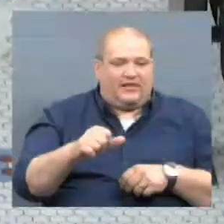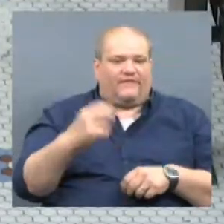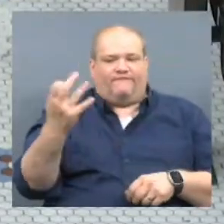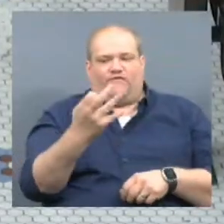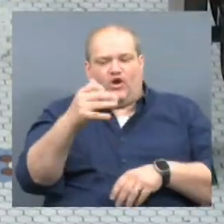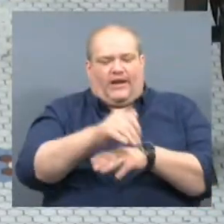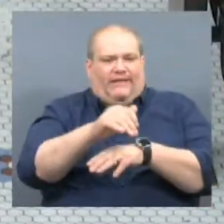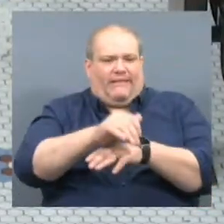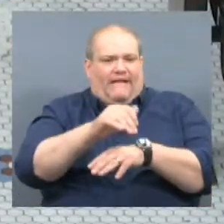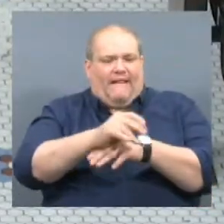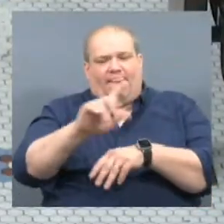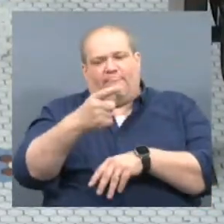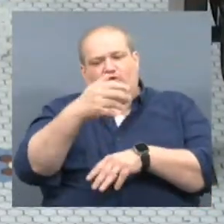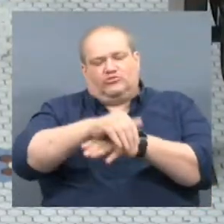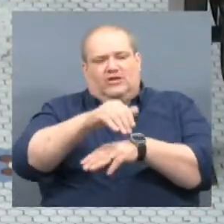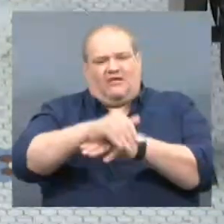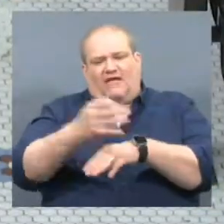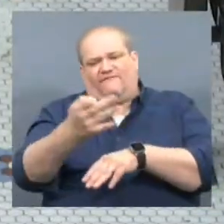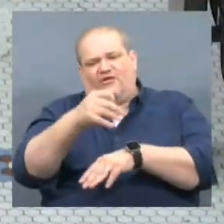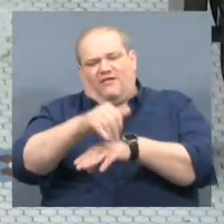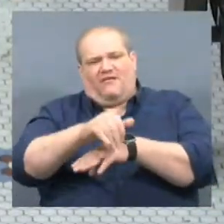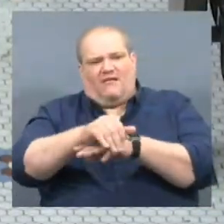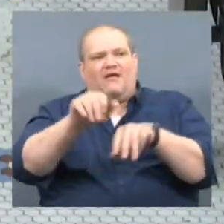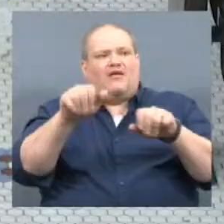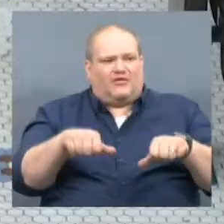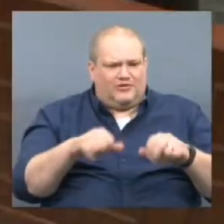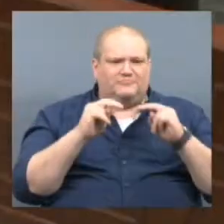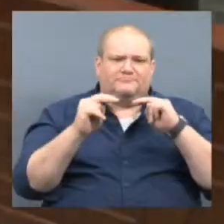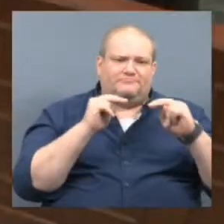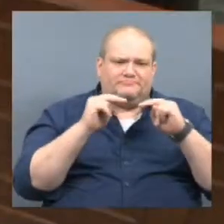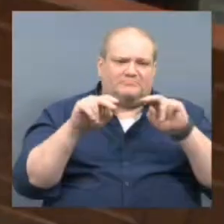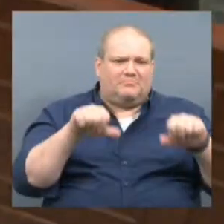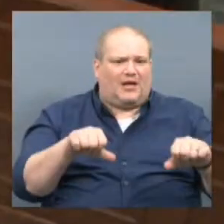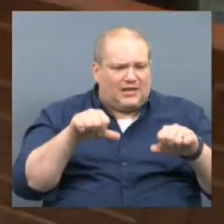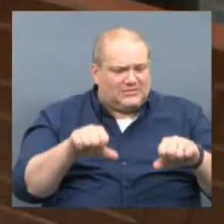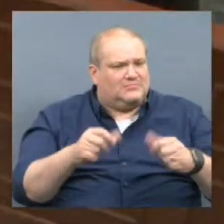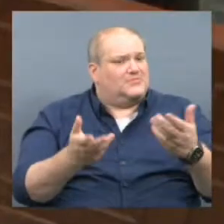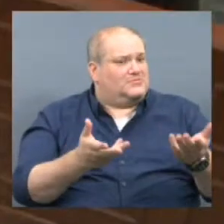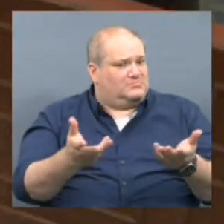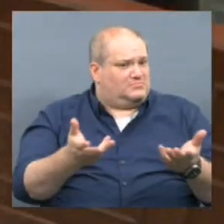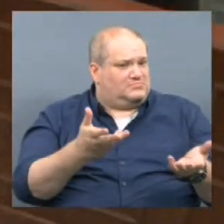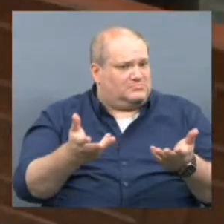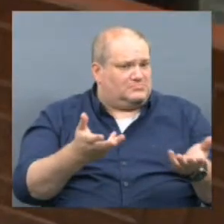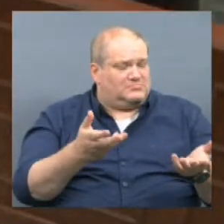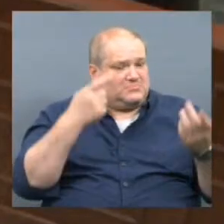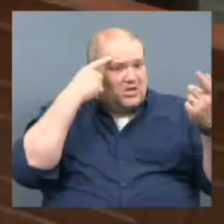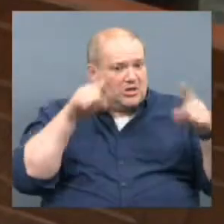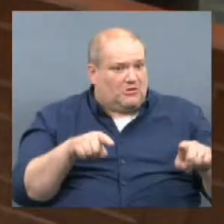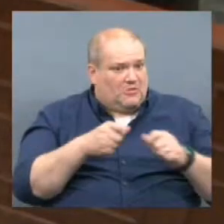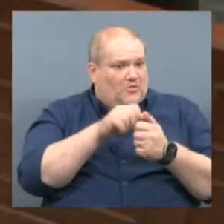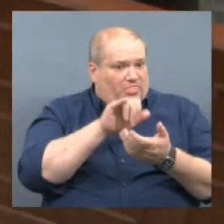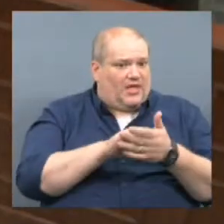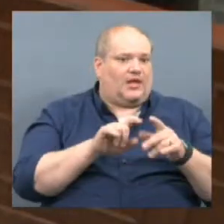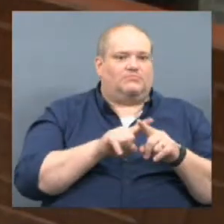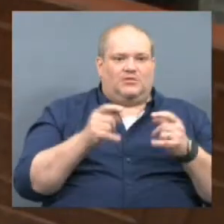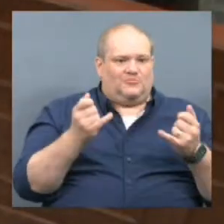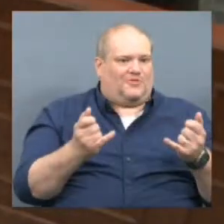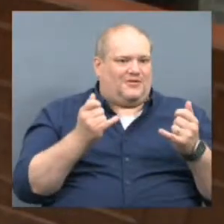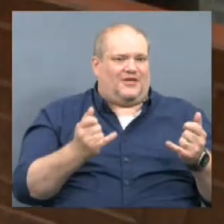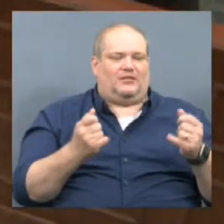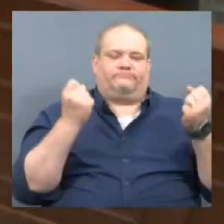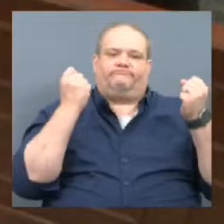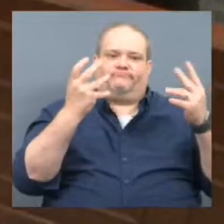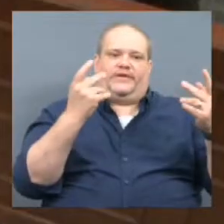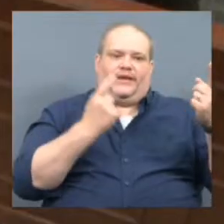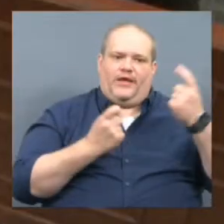Friday night and Thursday night and Friday and all that, we could possibly, agree with it. But it's just too